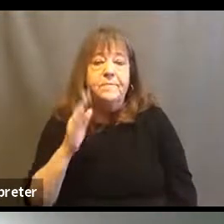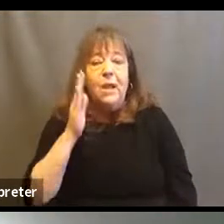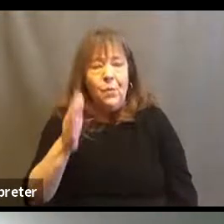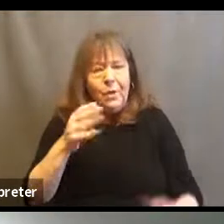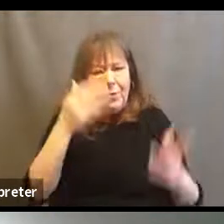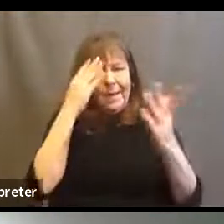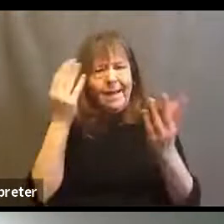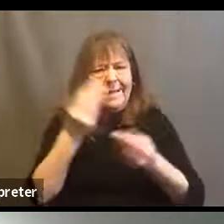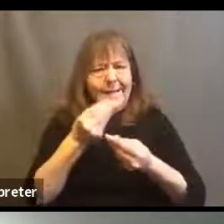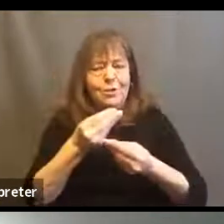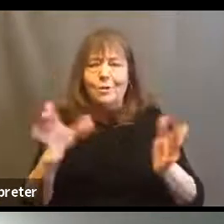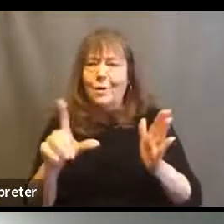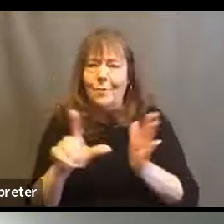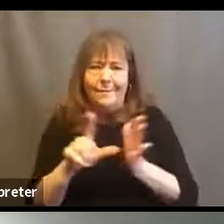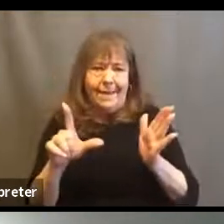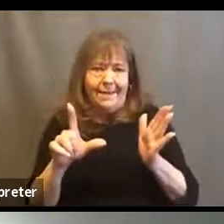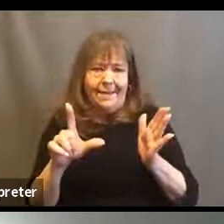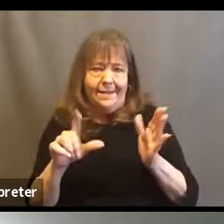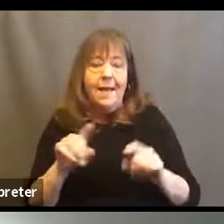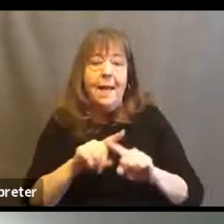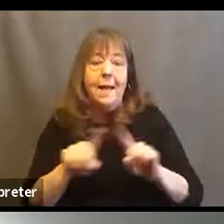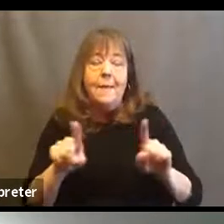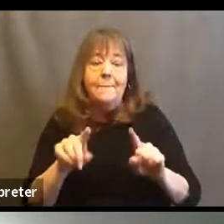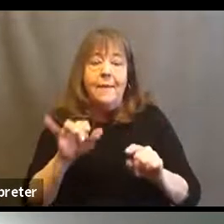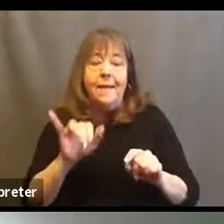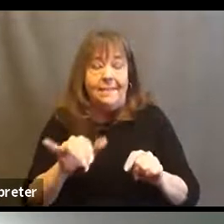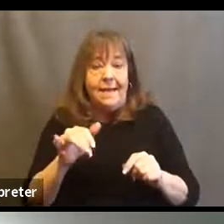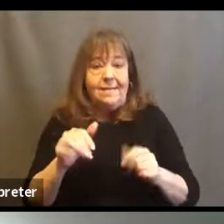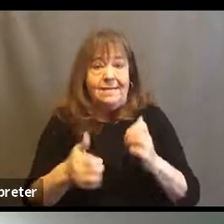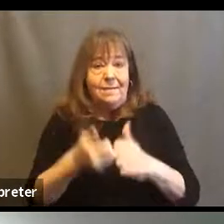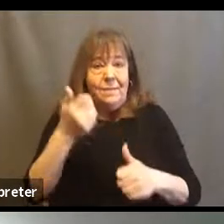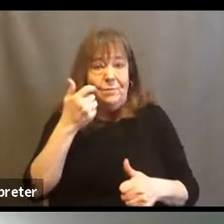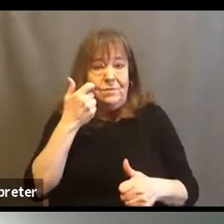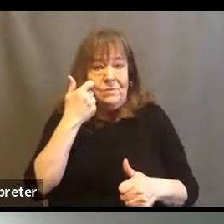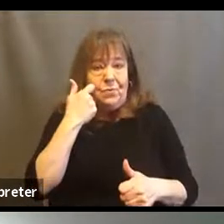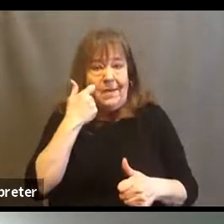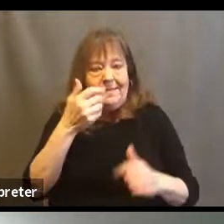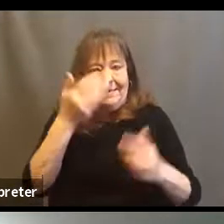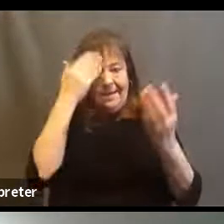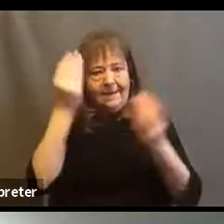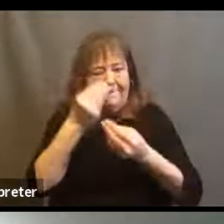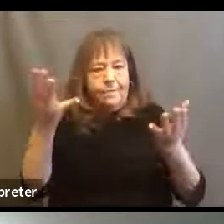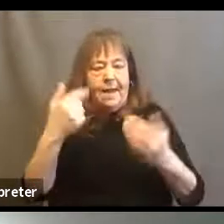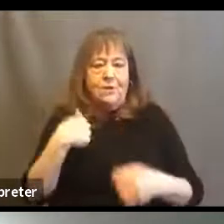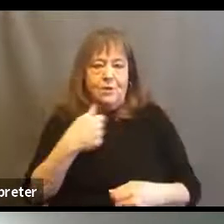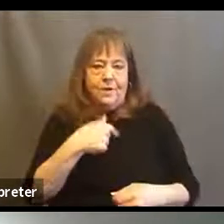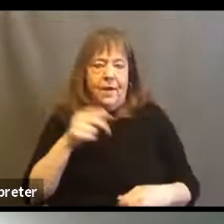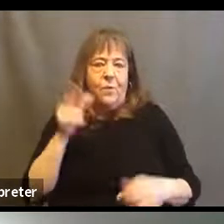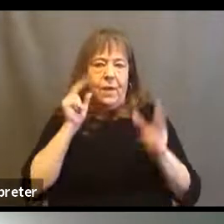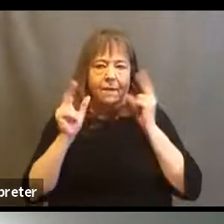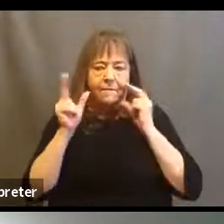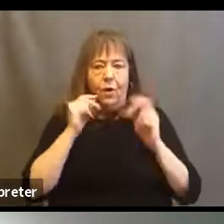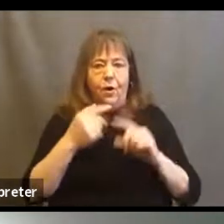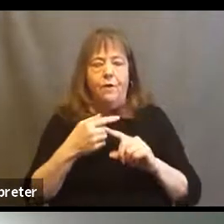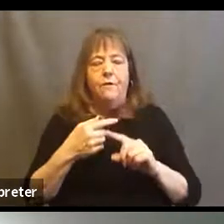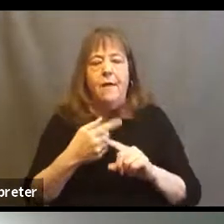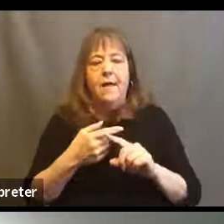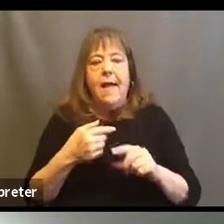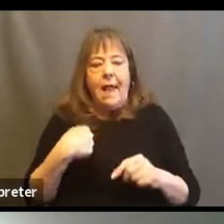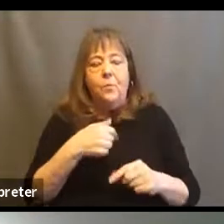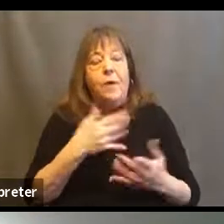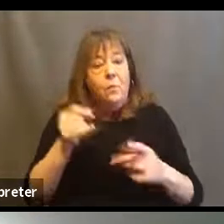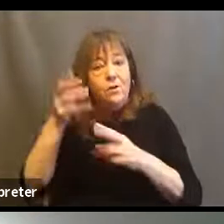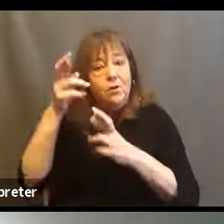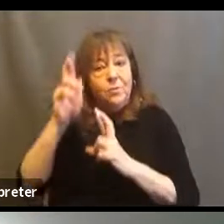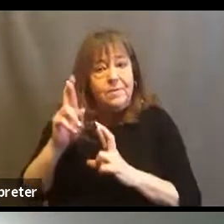that out immediately. But that's what we've been told. That's the way the situation's been described to us by our energy partners, and we want to make sure that we respect